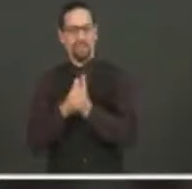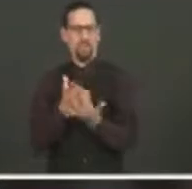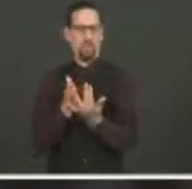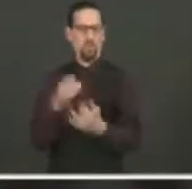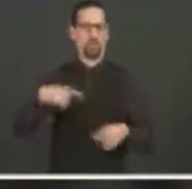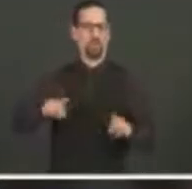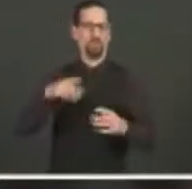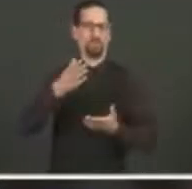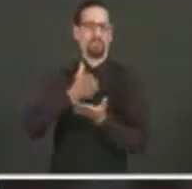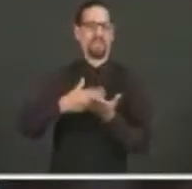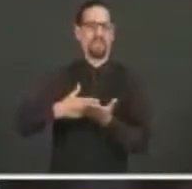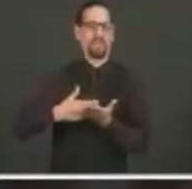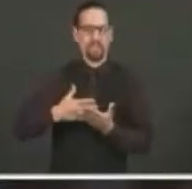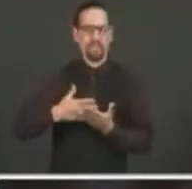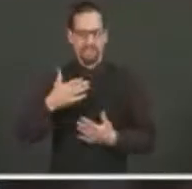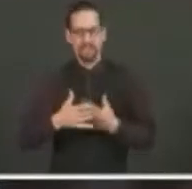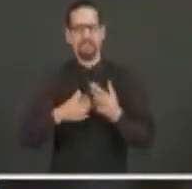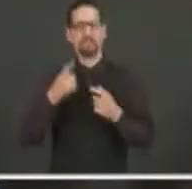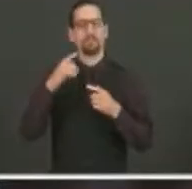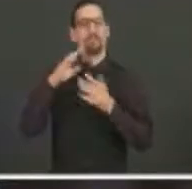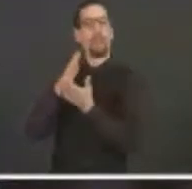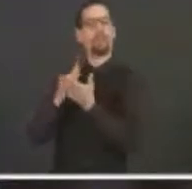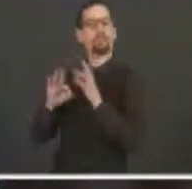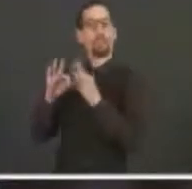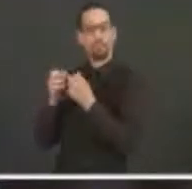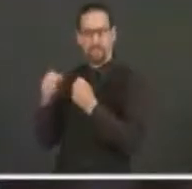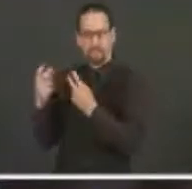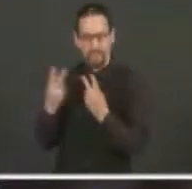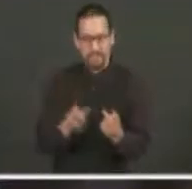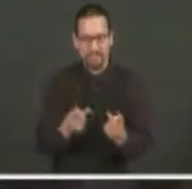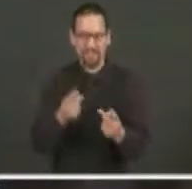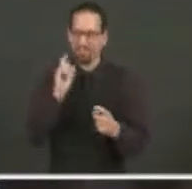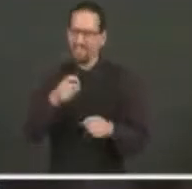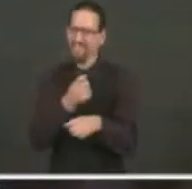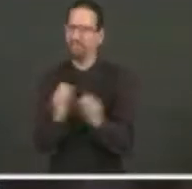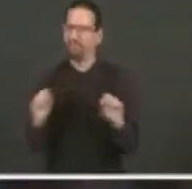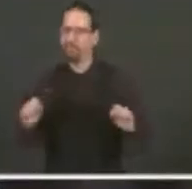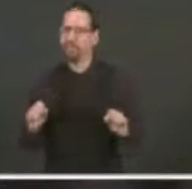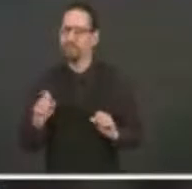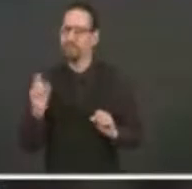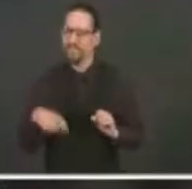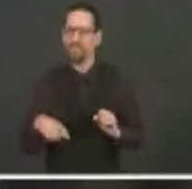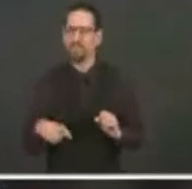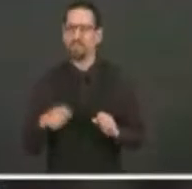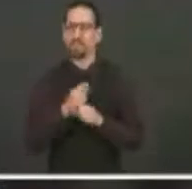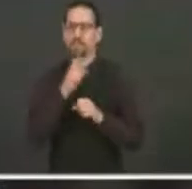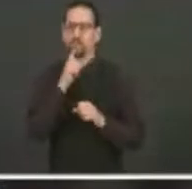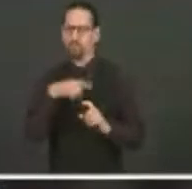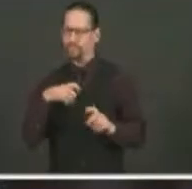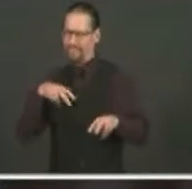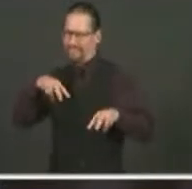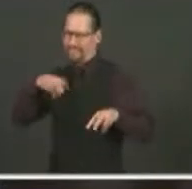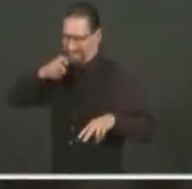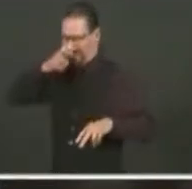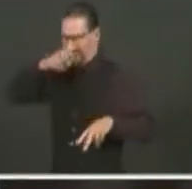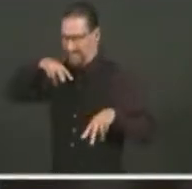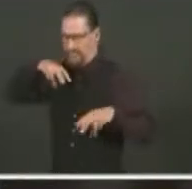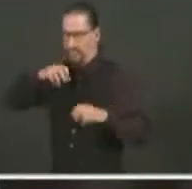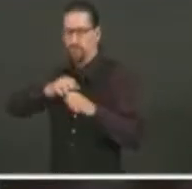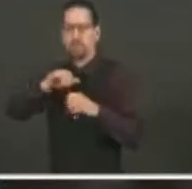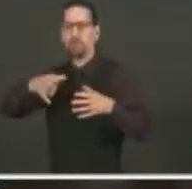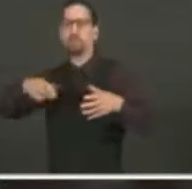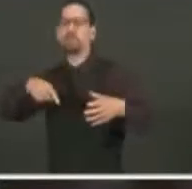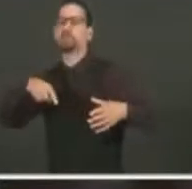it safely, and ensure that we continue to keep our hands wrapped around this population, knowing